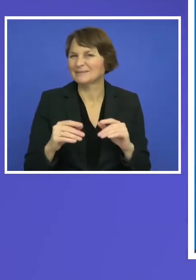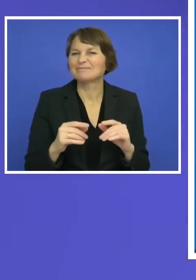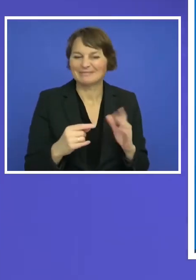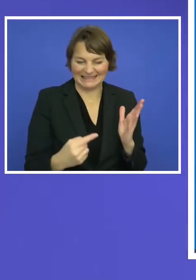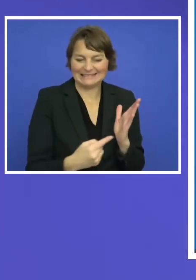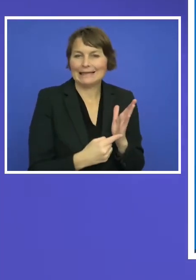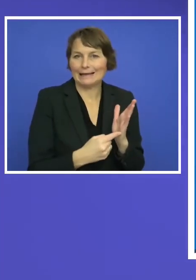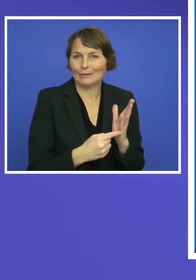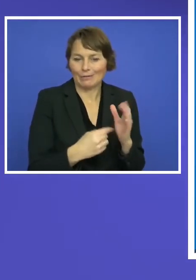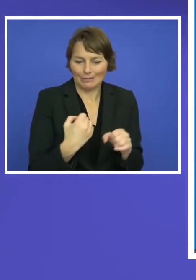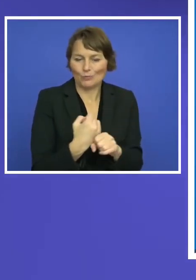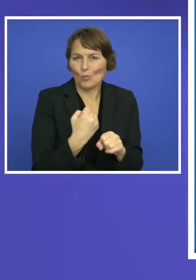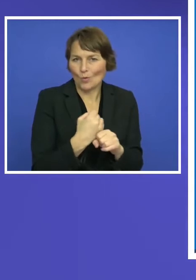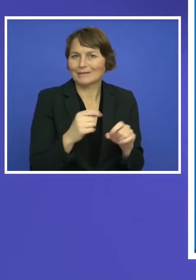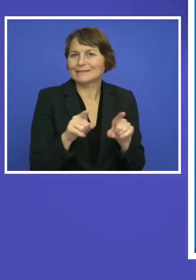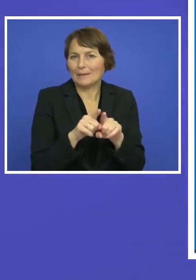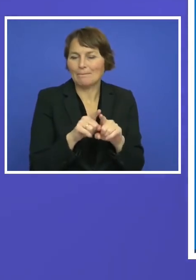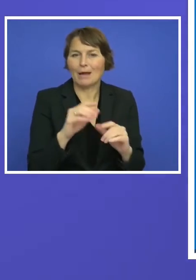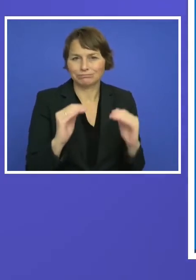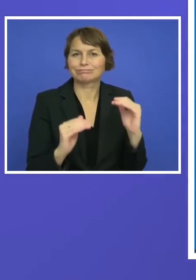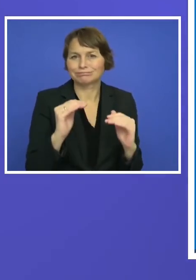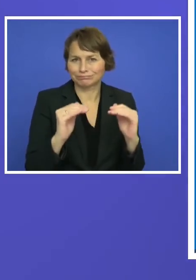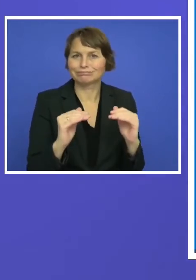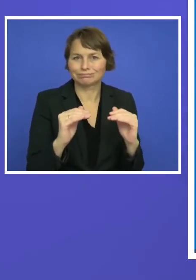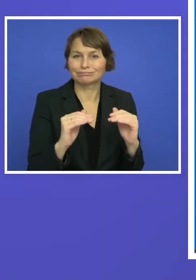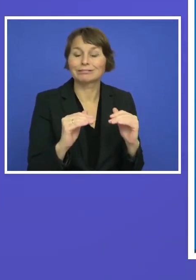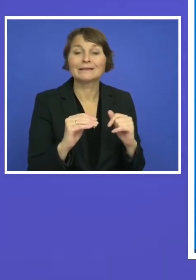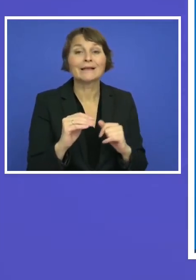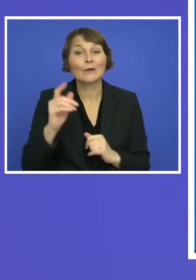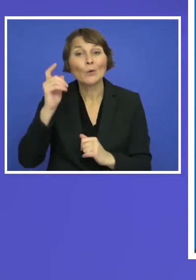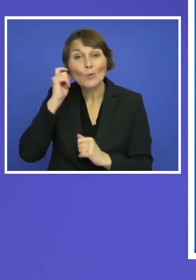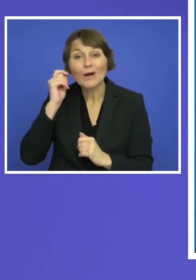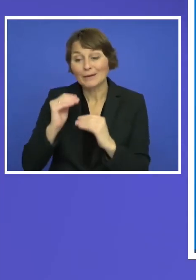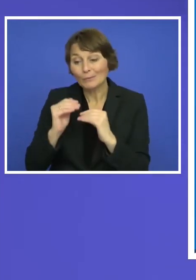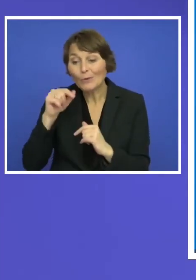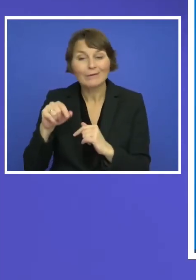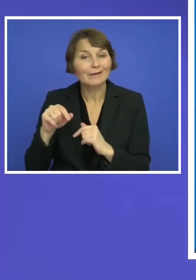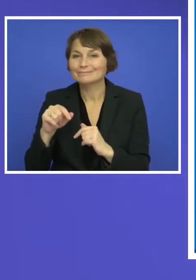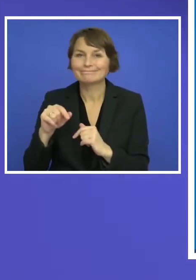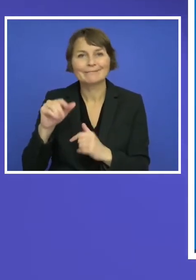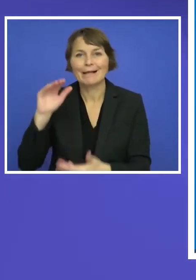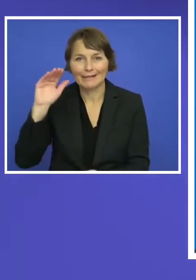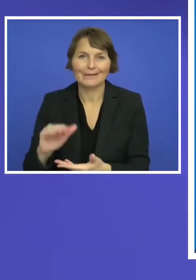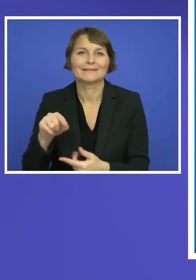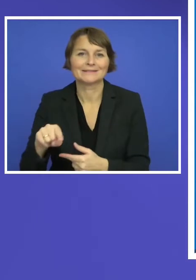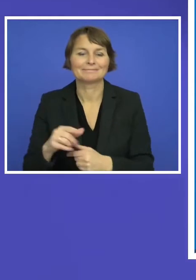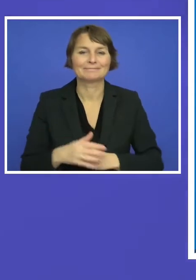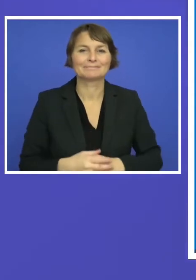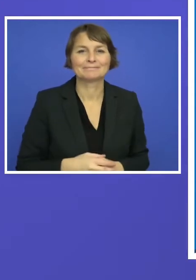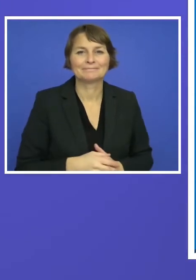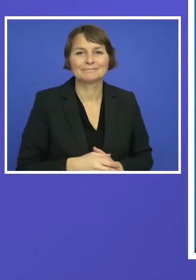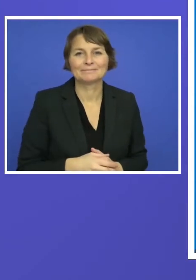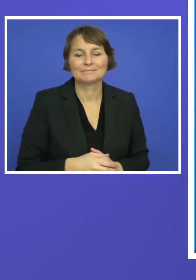the lower positions being more occupied by women in the leadership. I think that there is a willingness